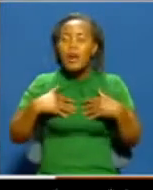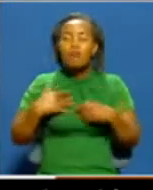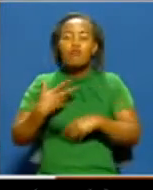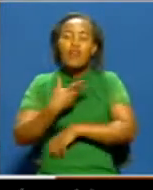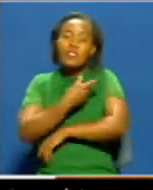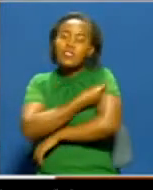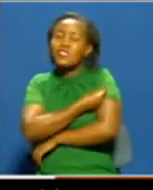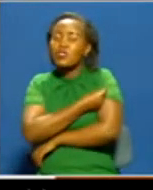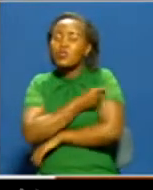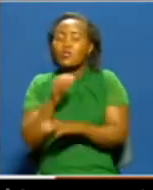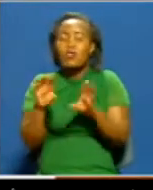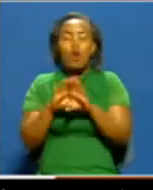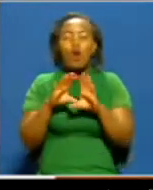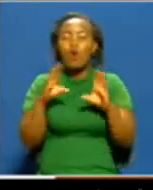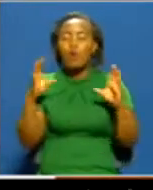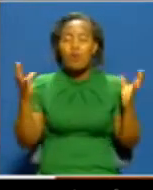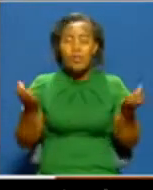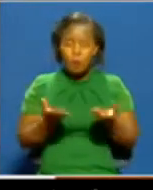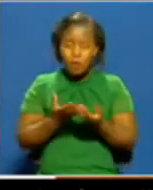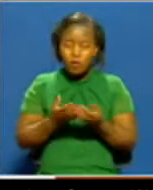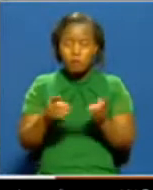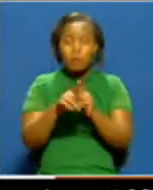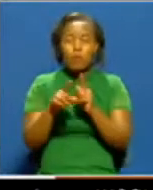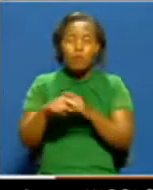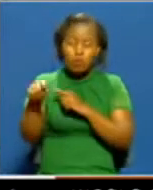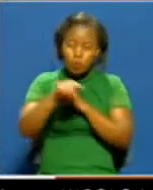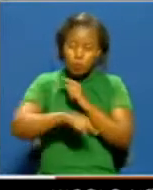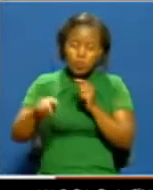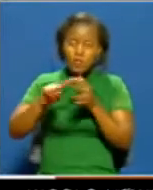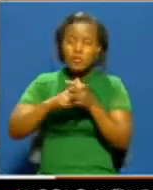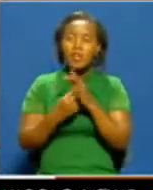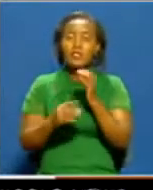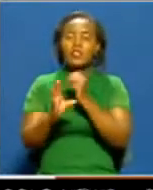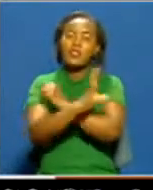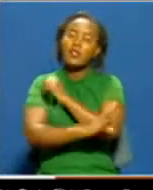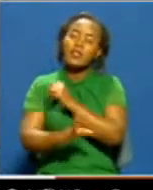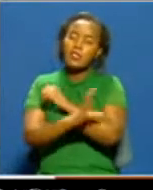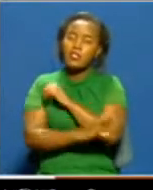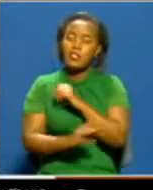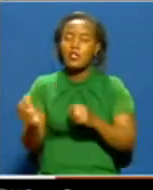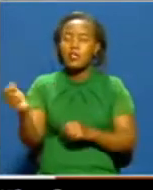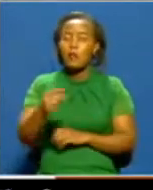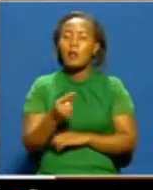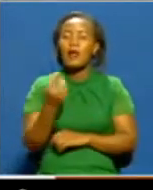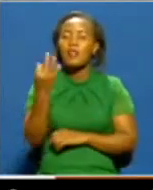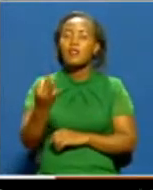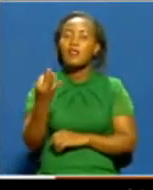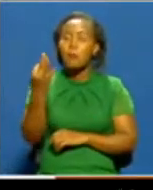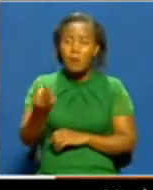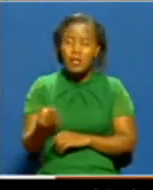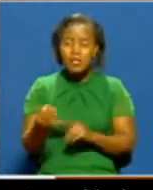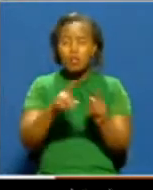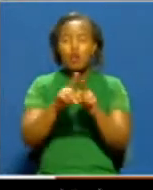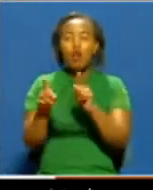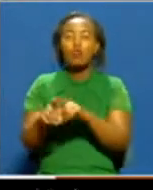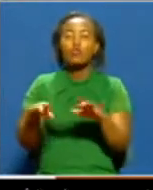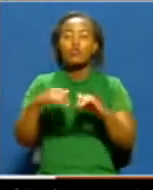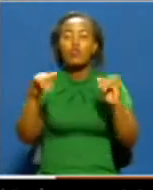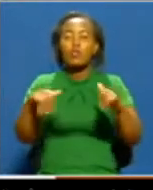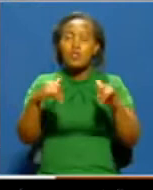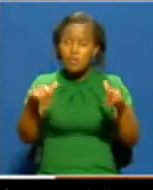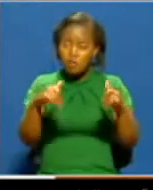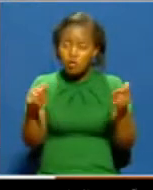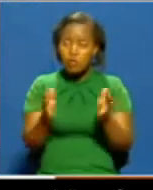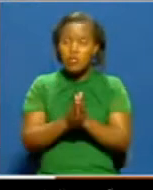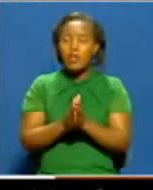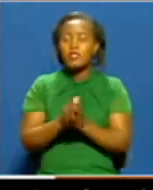know, and we embarked on this journey as a country in March. We've had news, even the World Health Organization agreeing and accepting